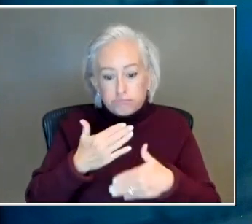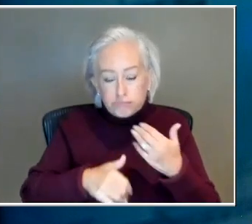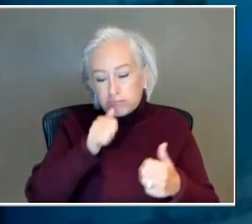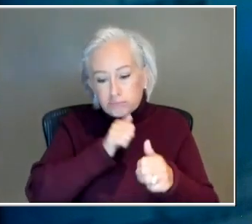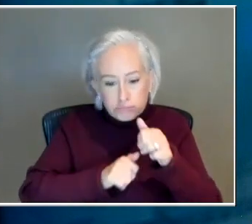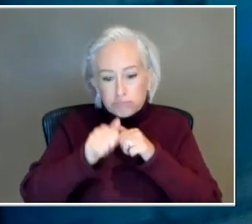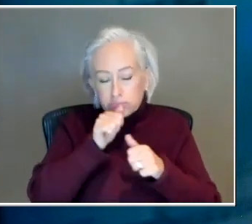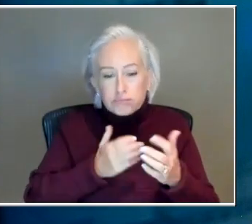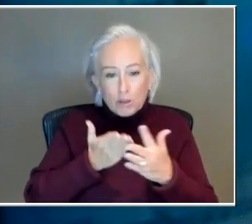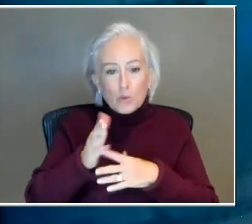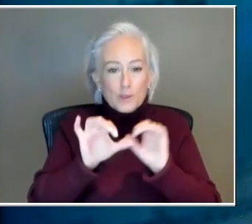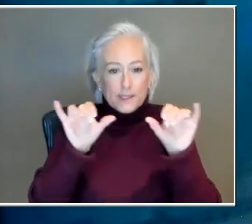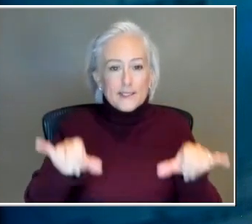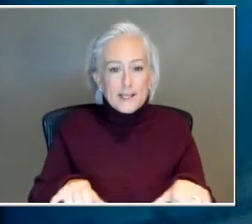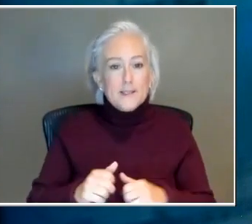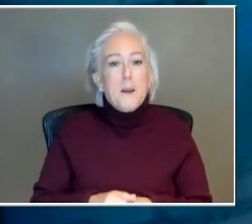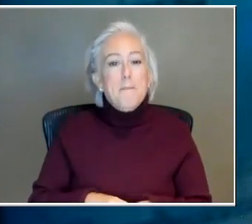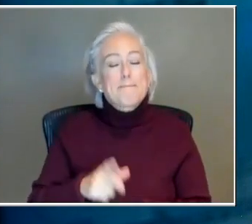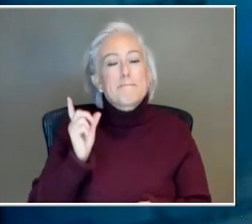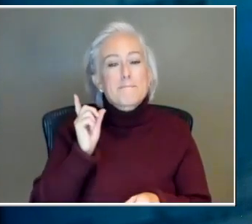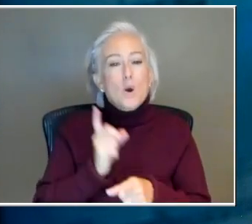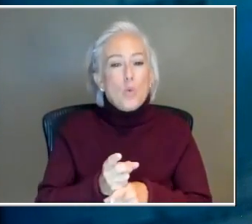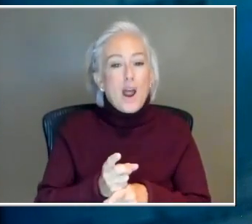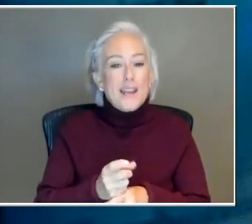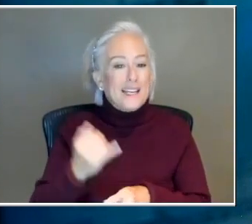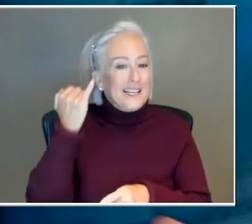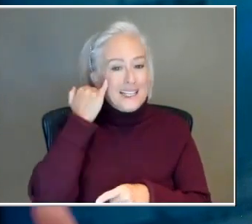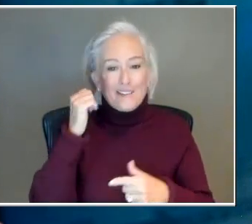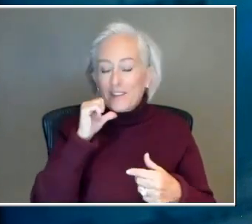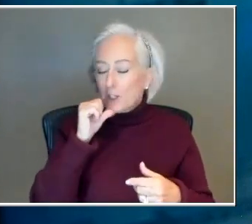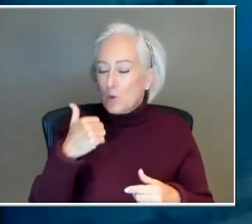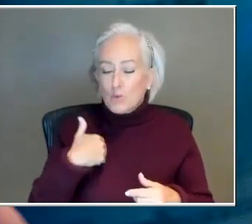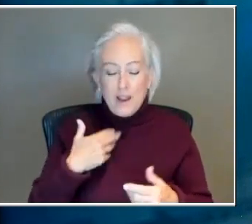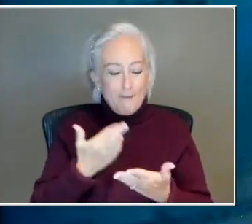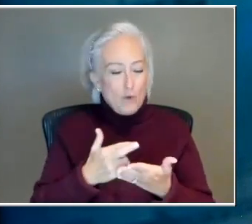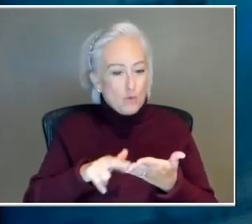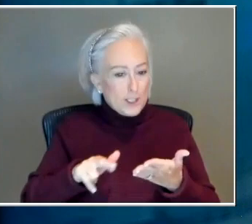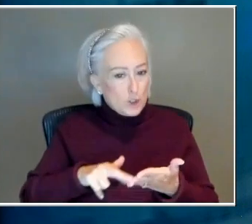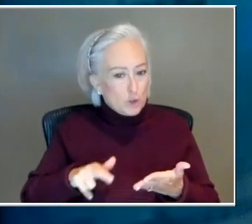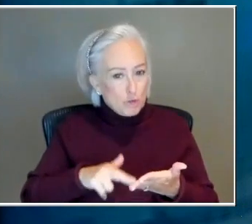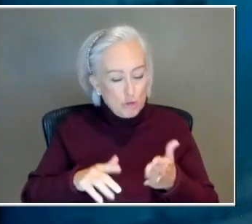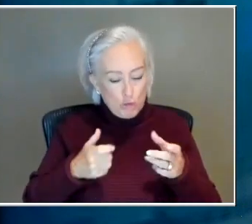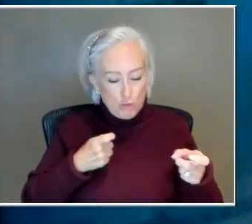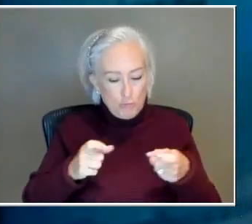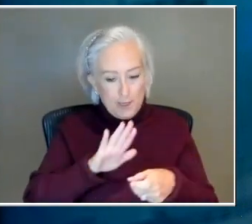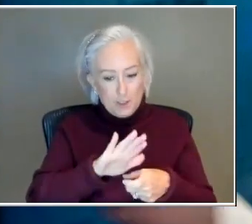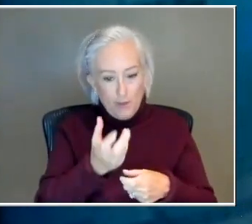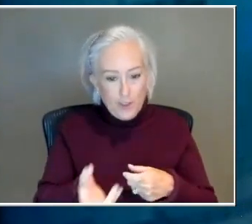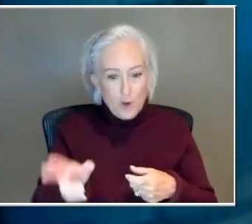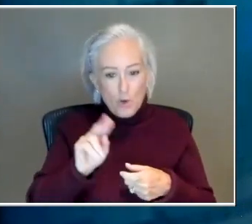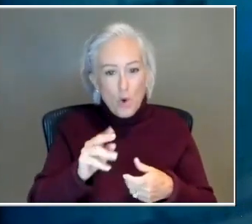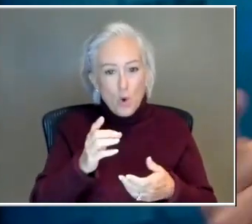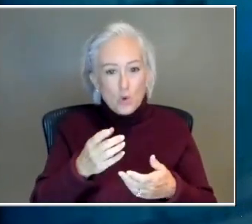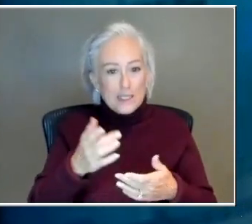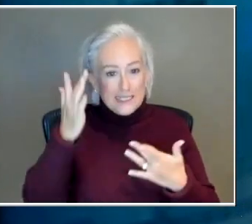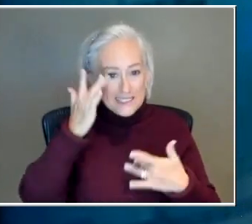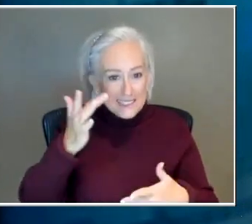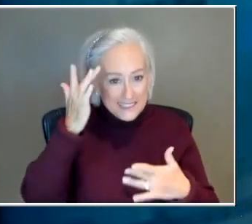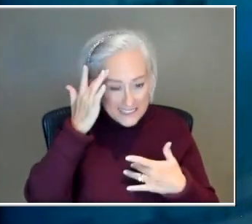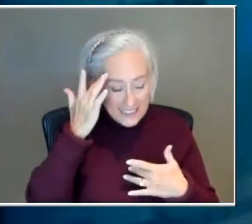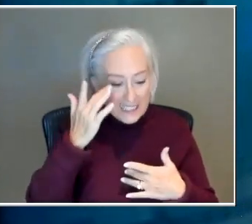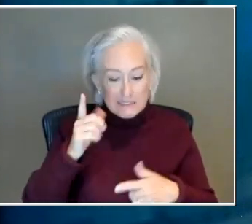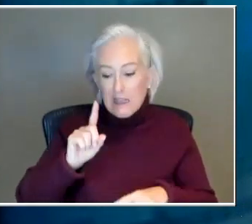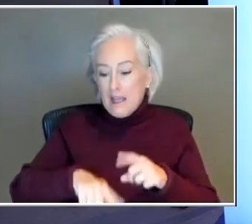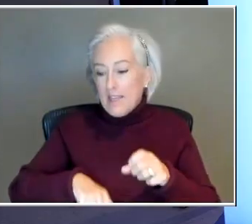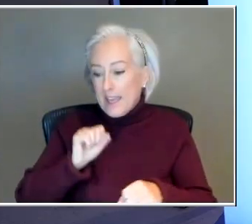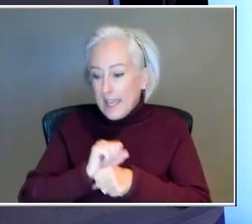it's when they don't have the resources to manage their own disease because sometimes they can't work and then they can't get disability. It gets to be this very vicious cycle.